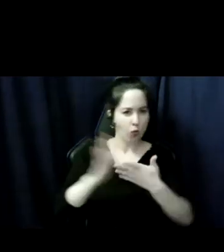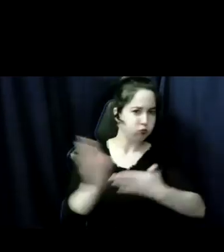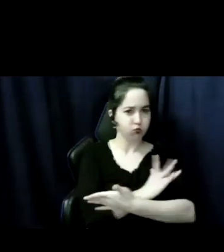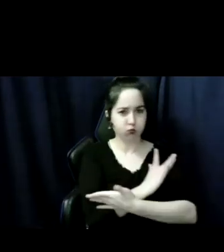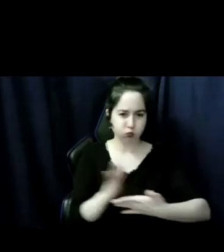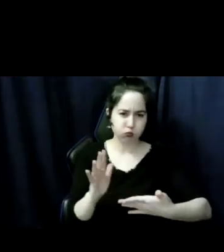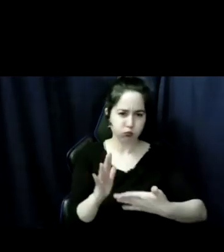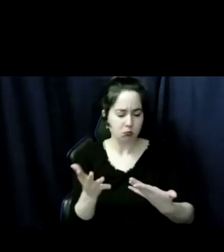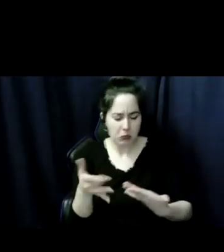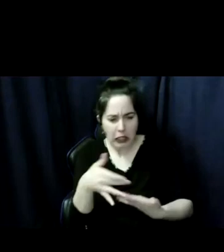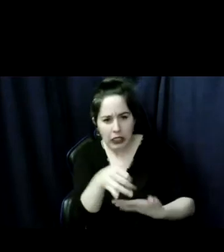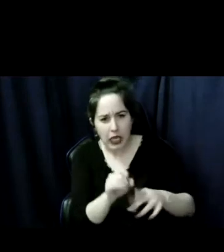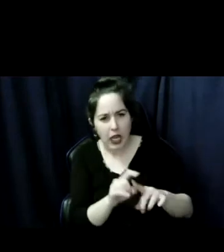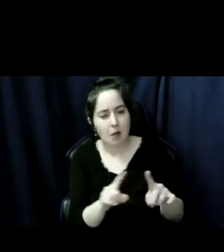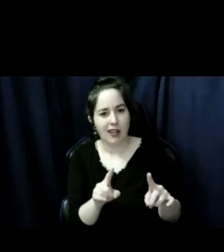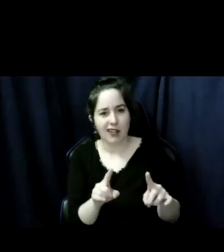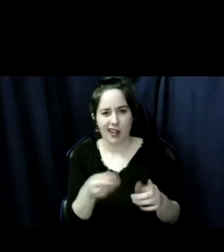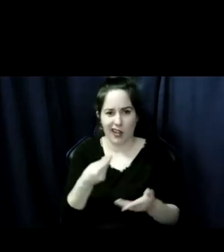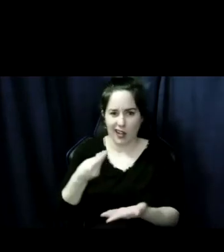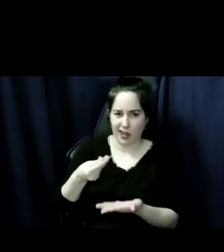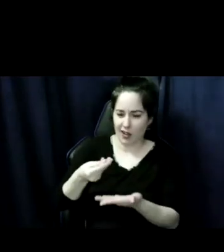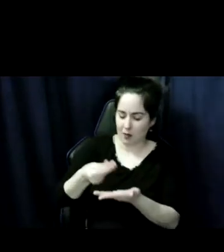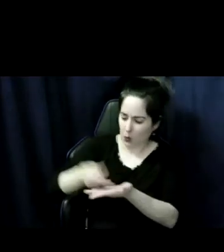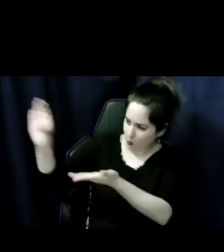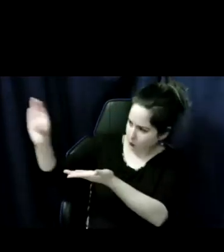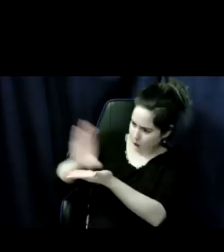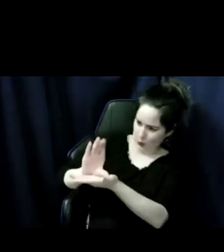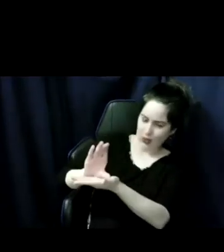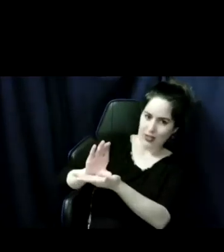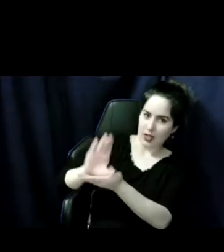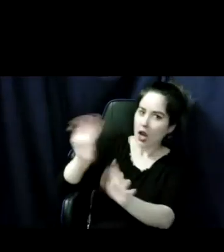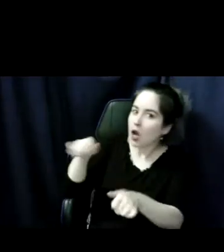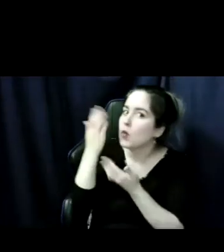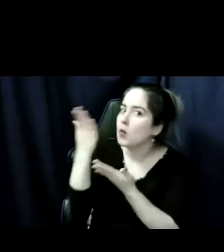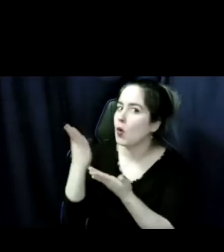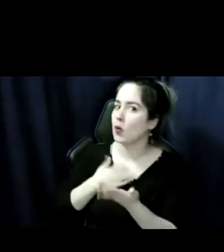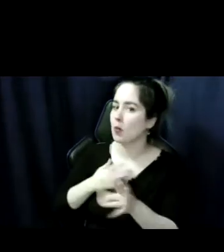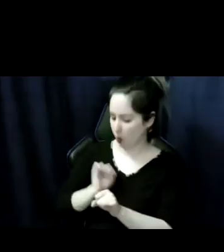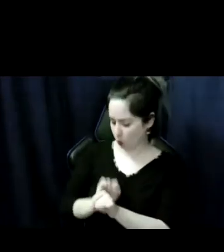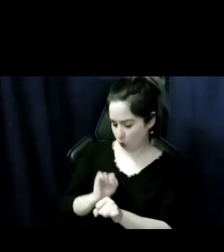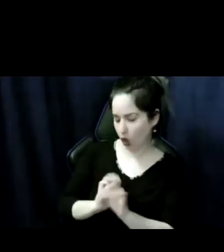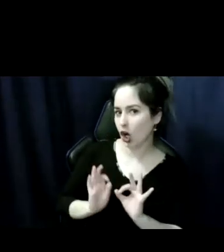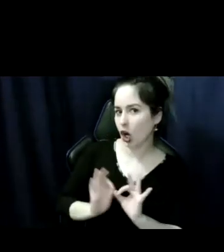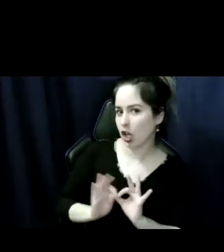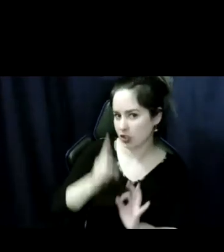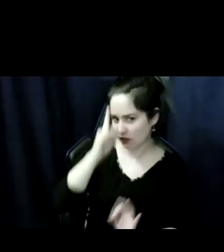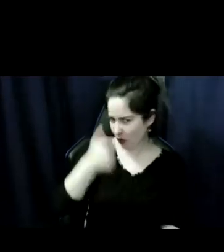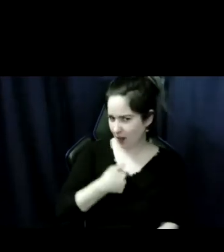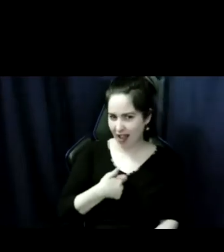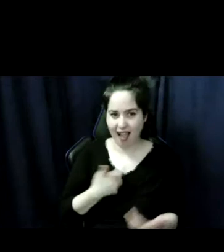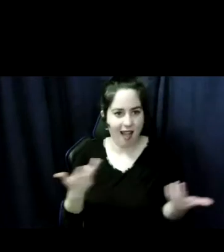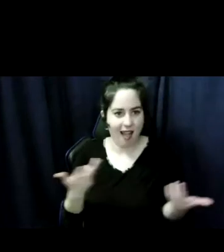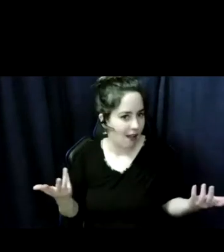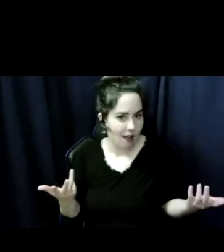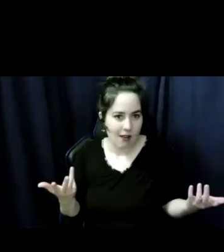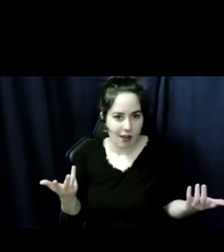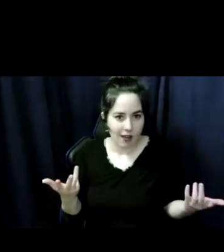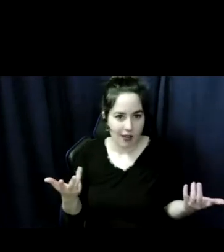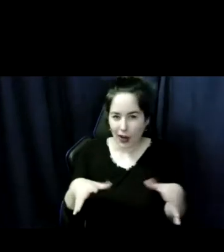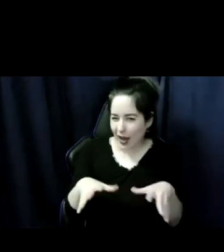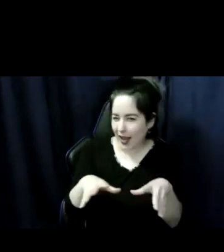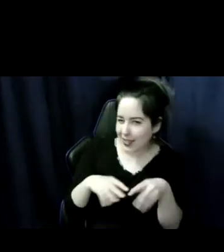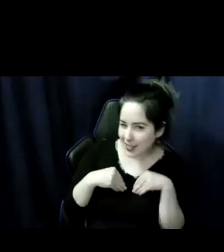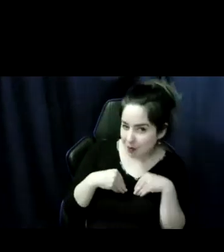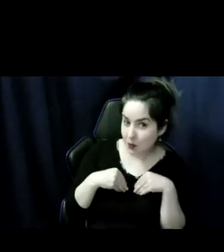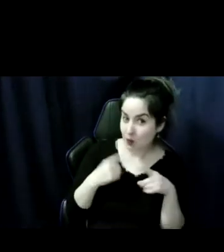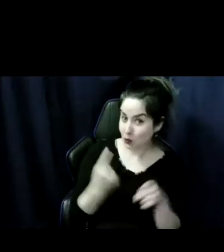to a grant proposal and when putting through like my labor costs and whatnot for myself, are there acceptable rates and unacceptable